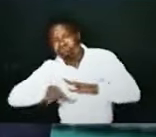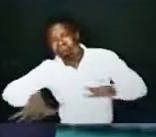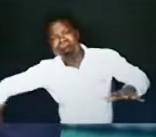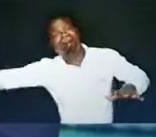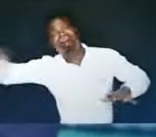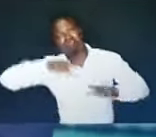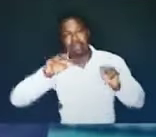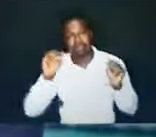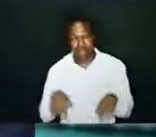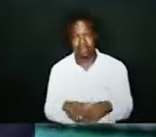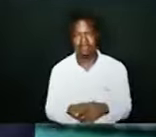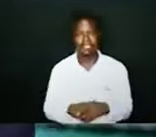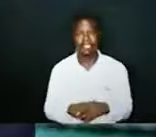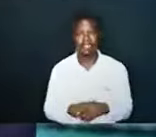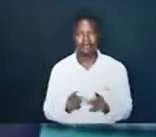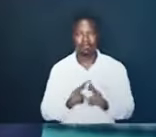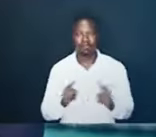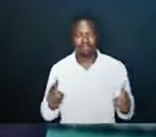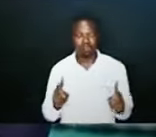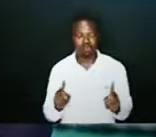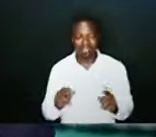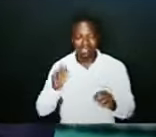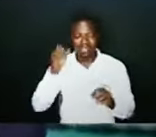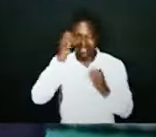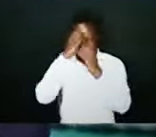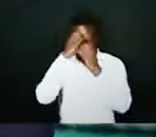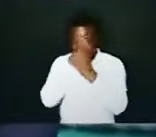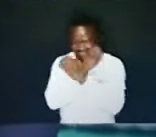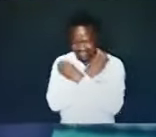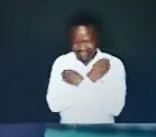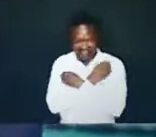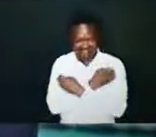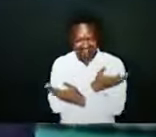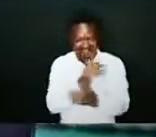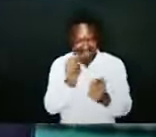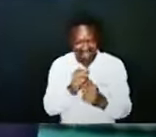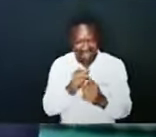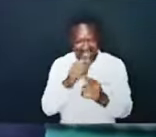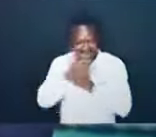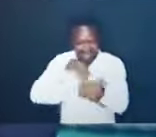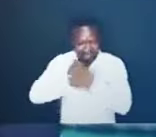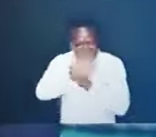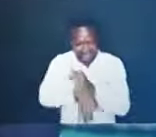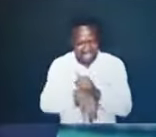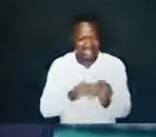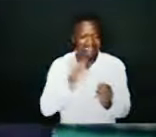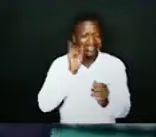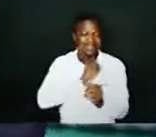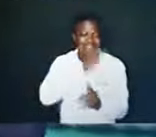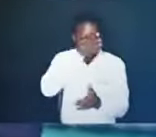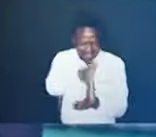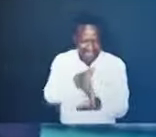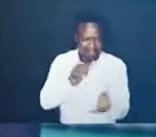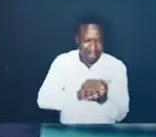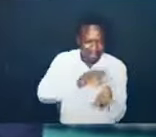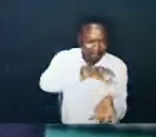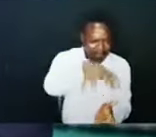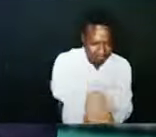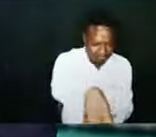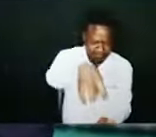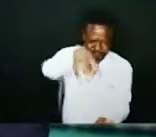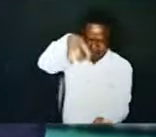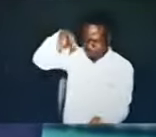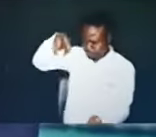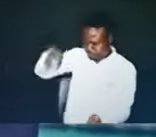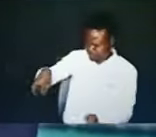So Israel was called out of Egypt. Israel, they were called together. And